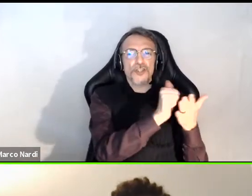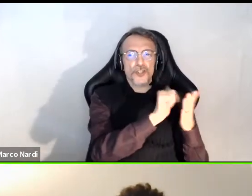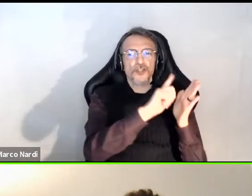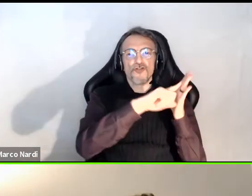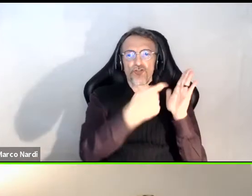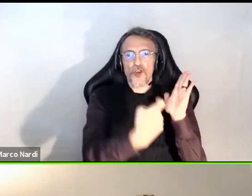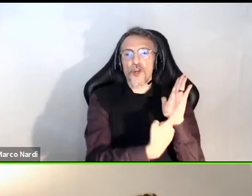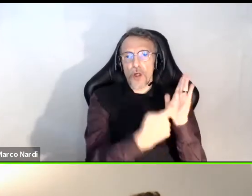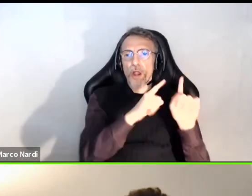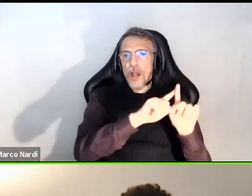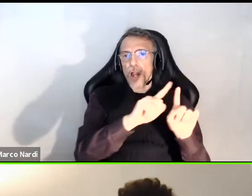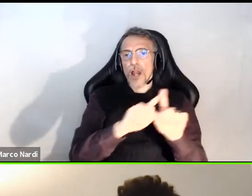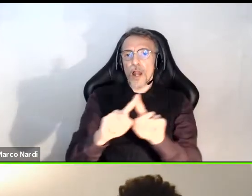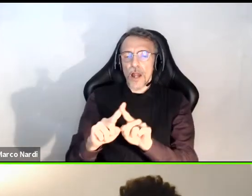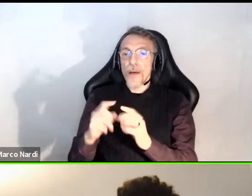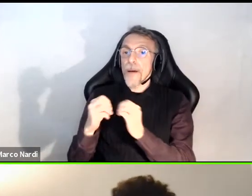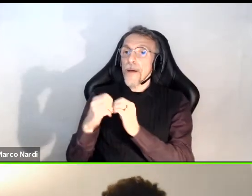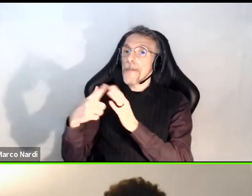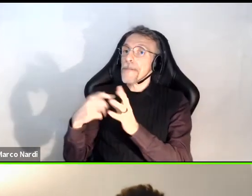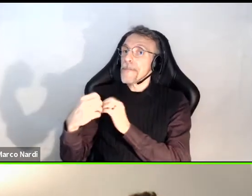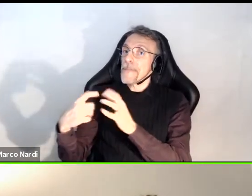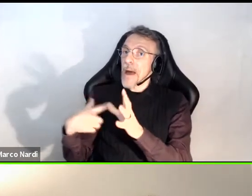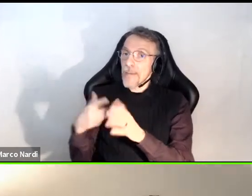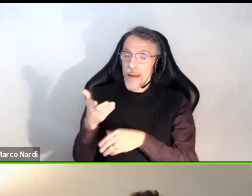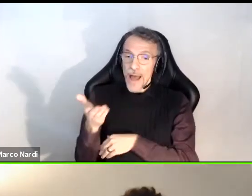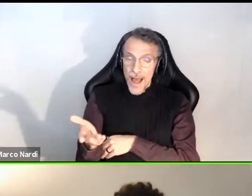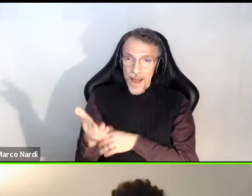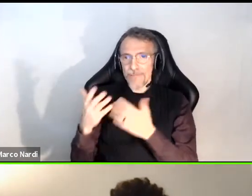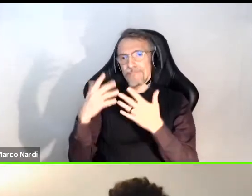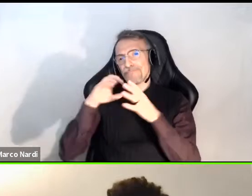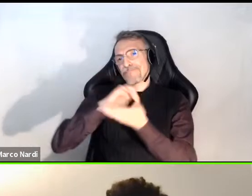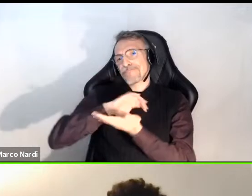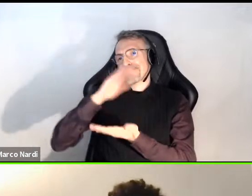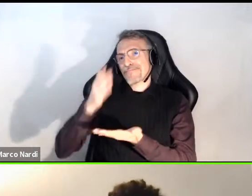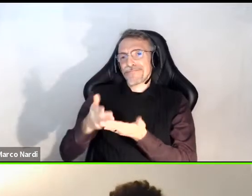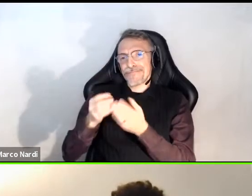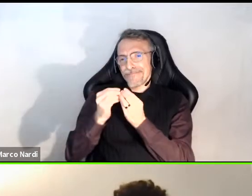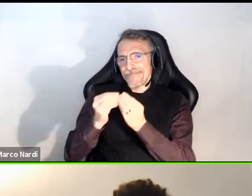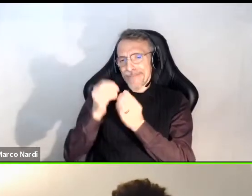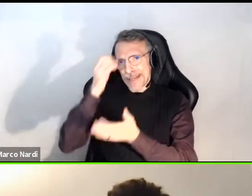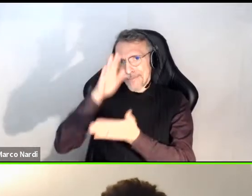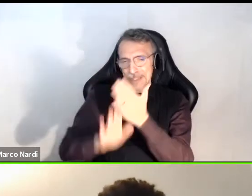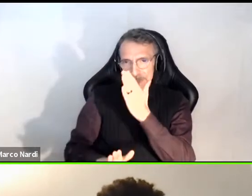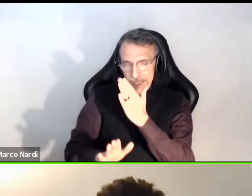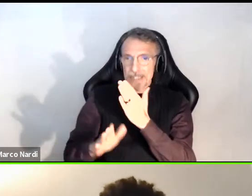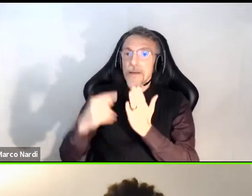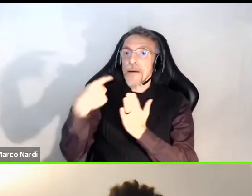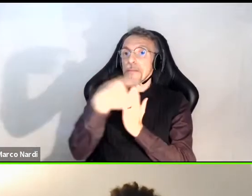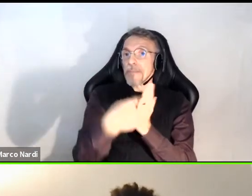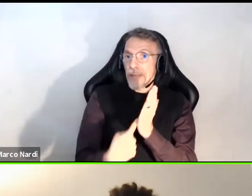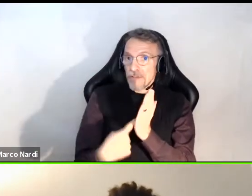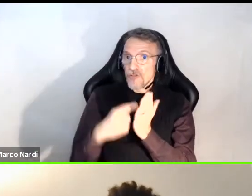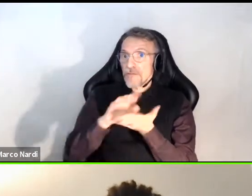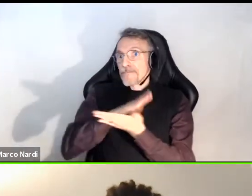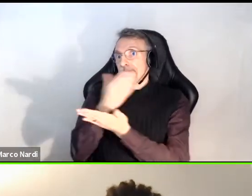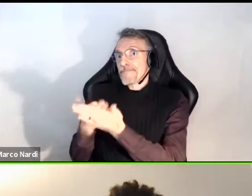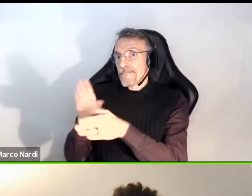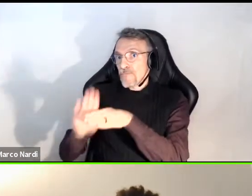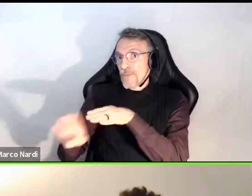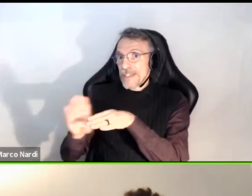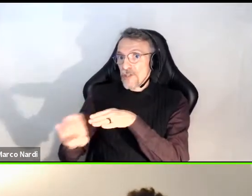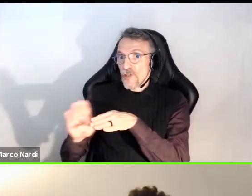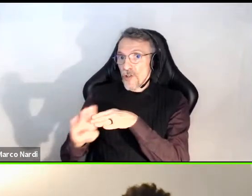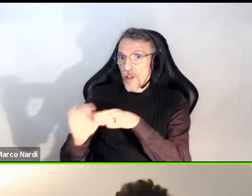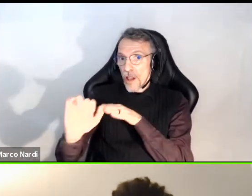journals. Baba has a wealth of experience in public debt management on the policy and practitioner front, including working